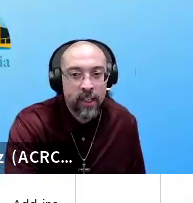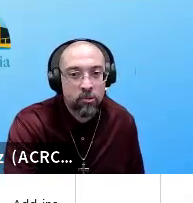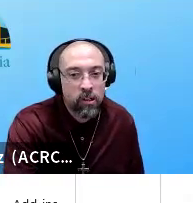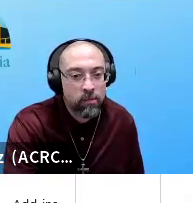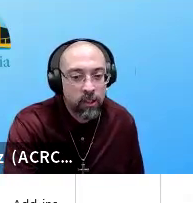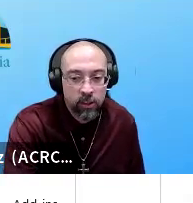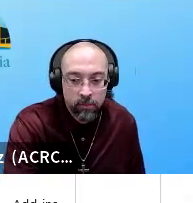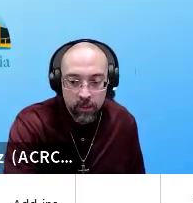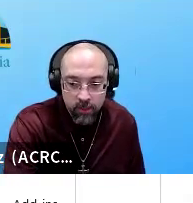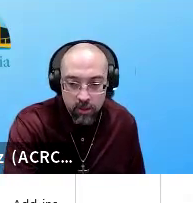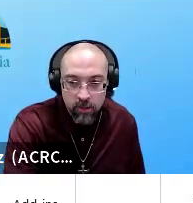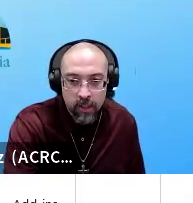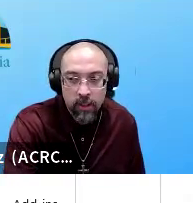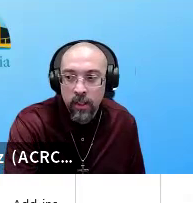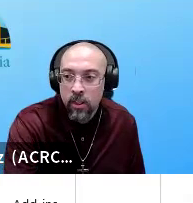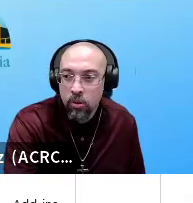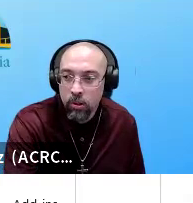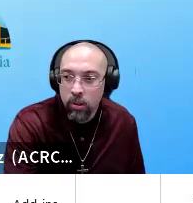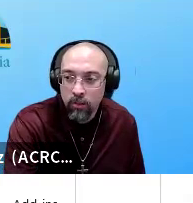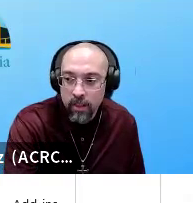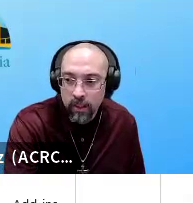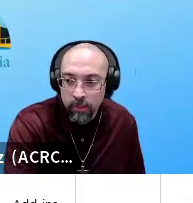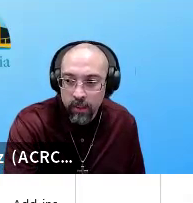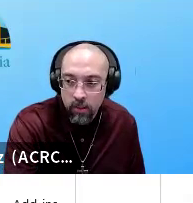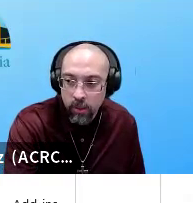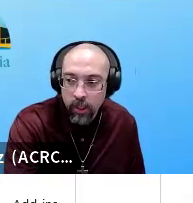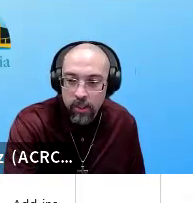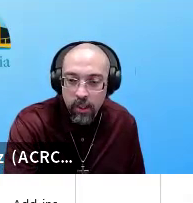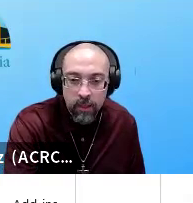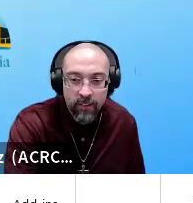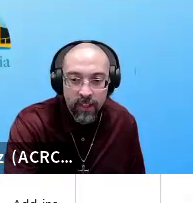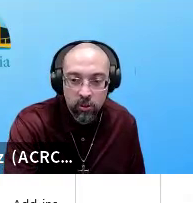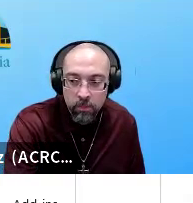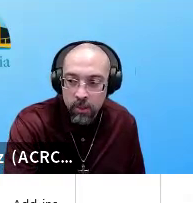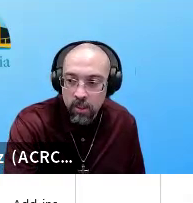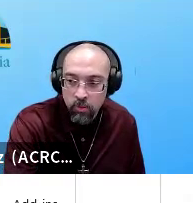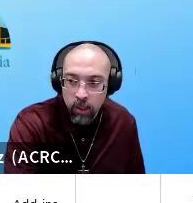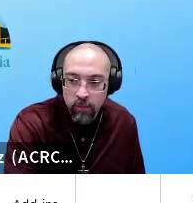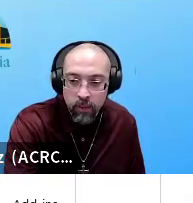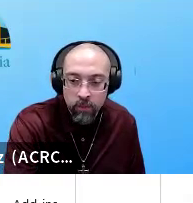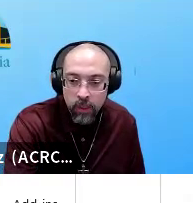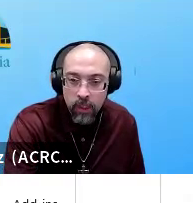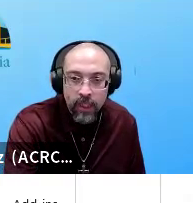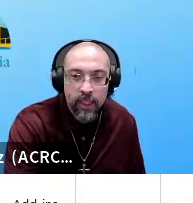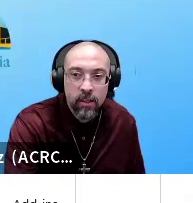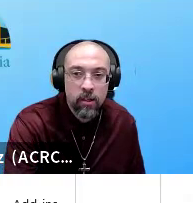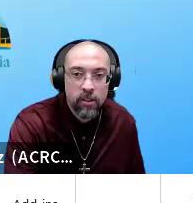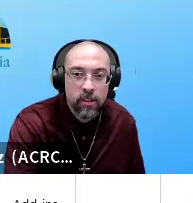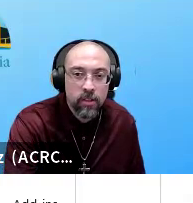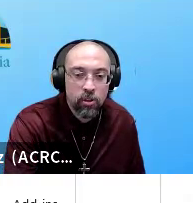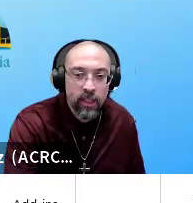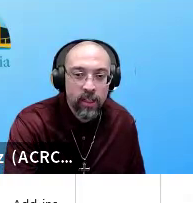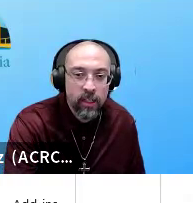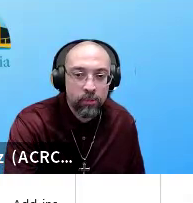program or any kind of program contractor with the regional center. So we'll go over this a little bit. So we want to talk about financial abuse is one of them. And here